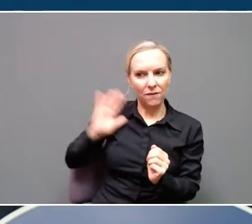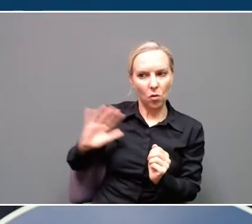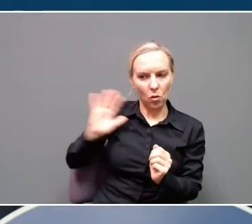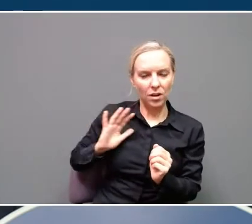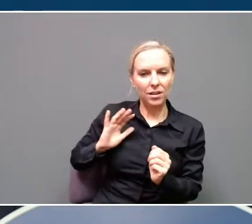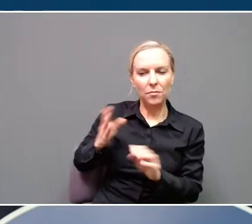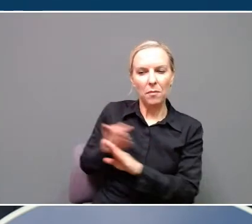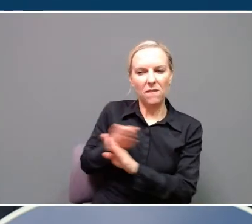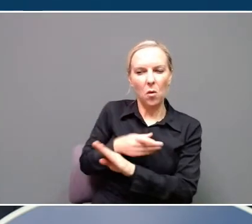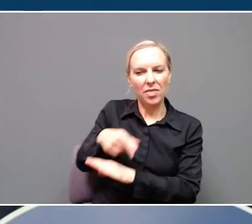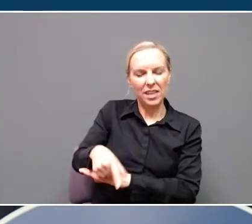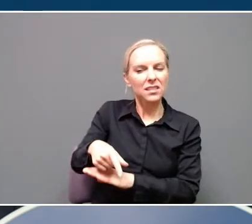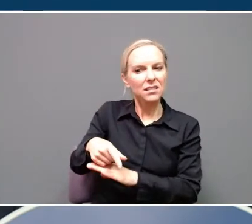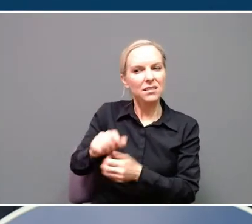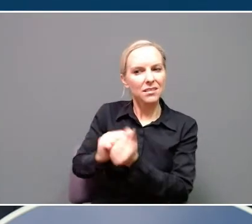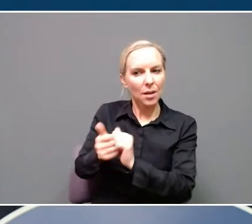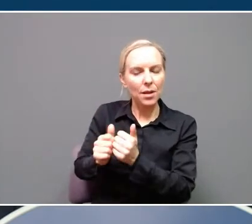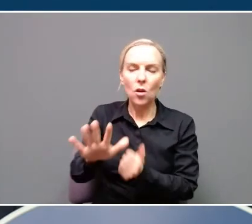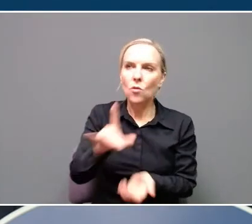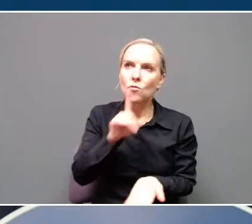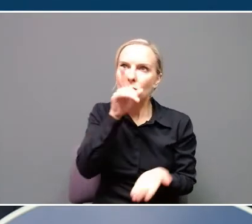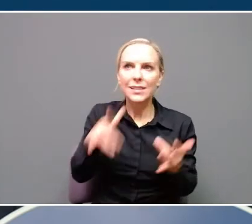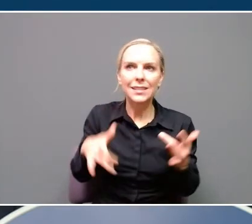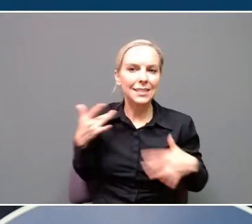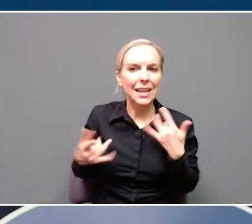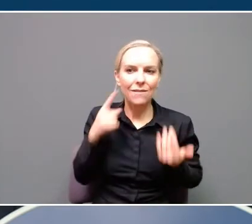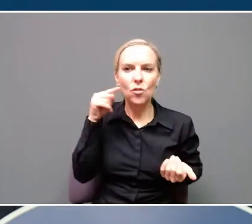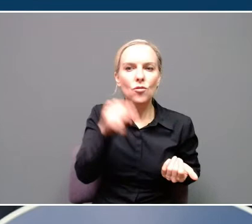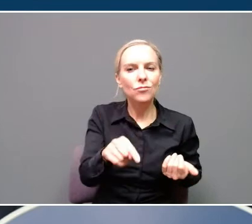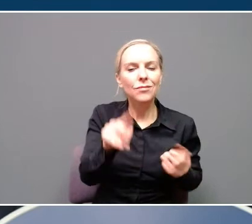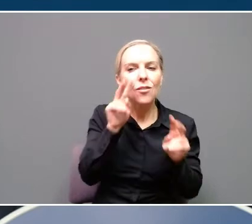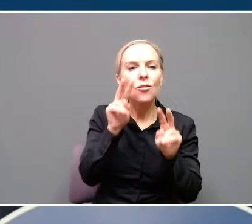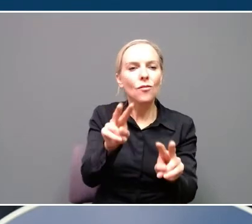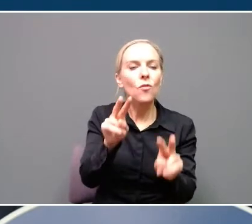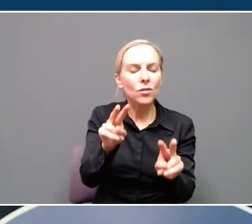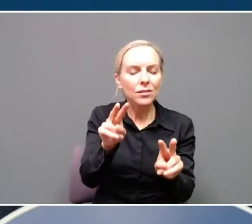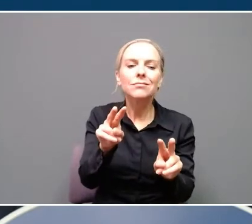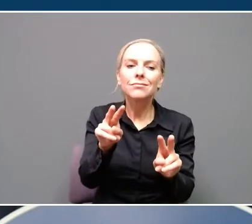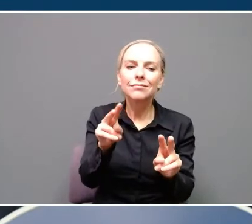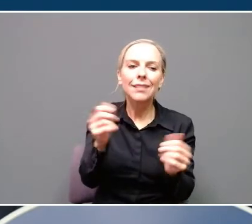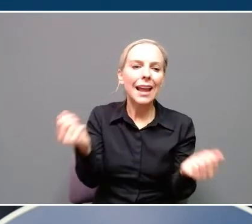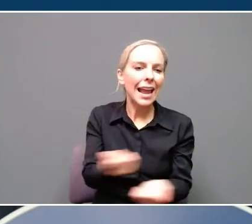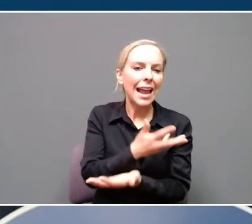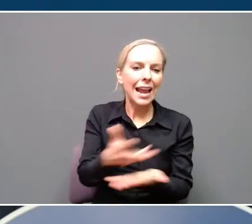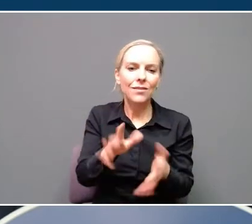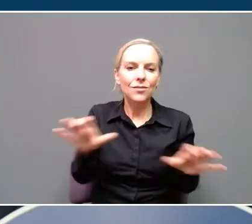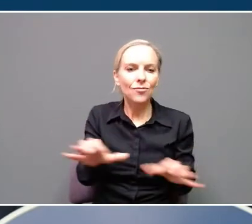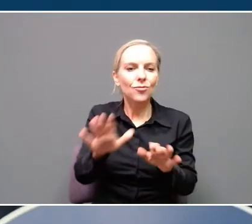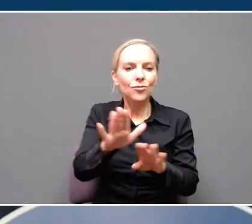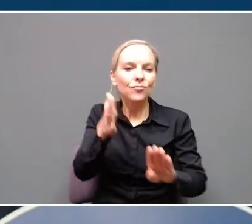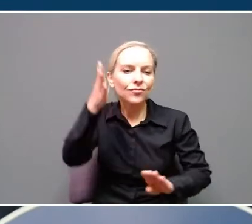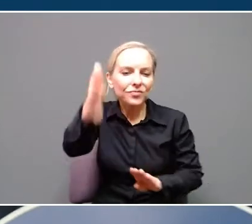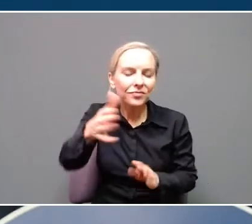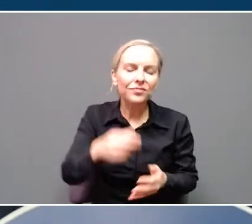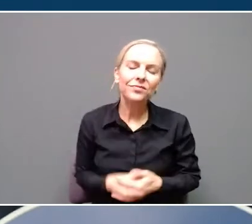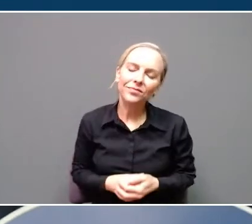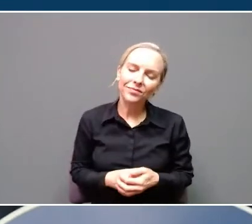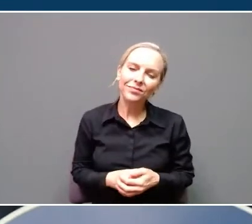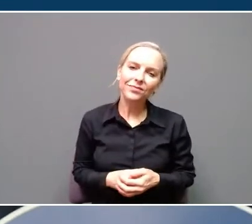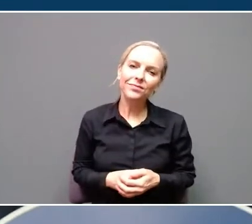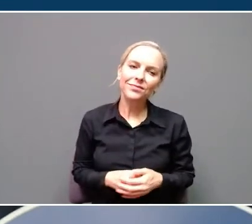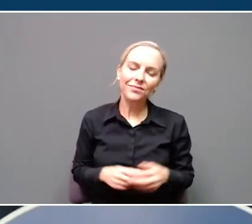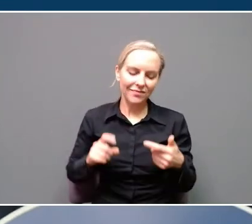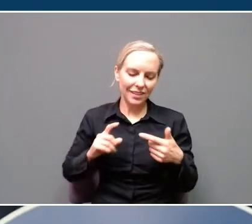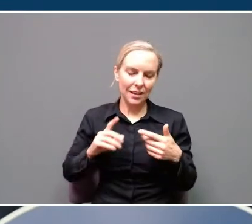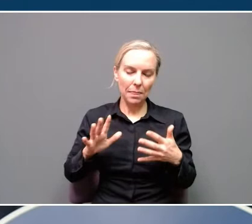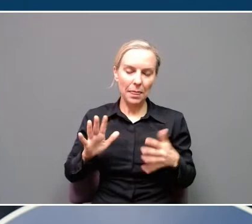We are really excited for her and look forward to seeing everything she will do. And now, I think in the past, we've